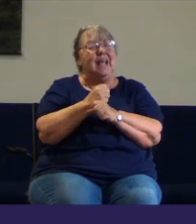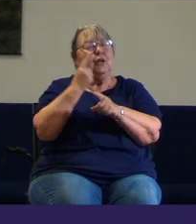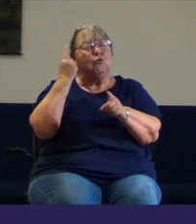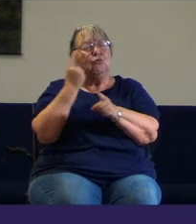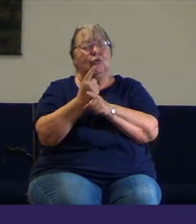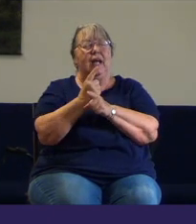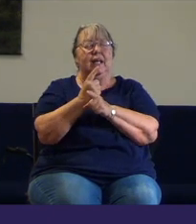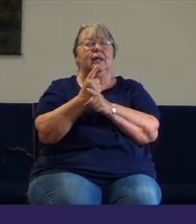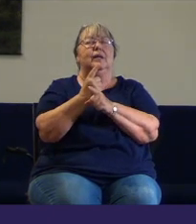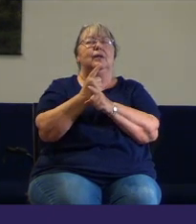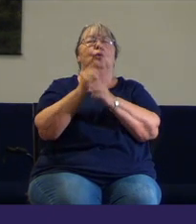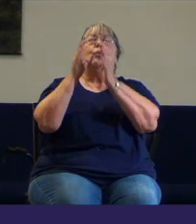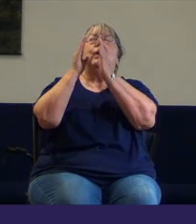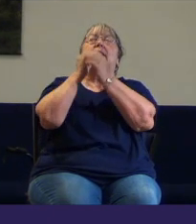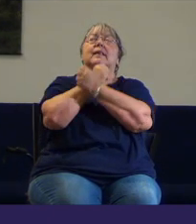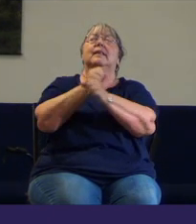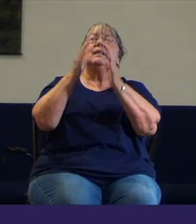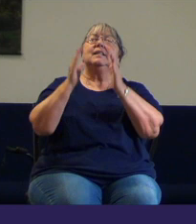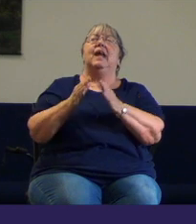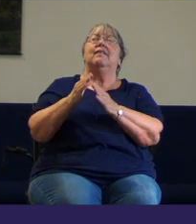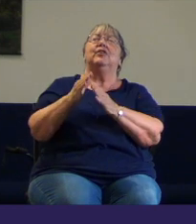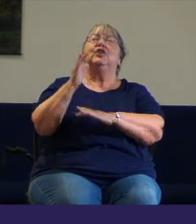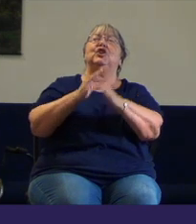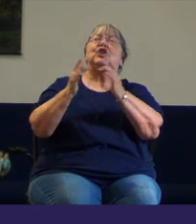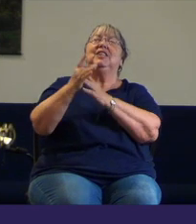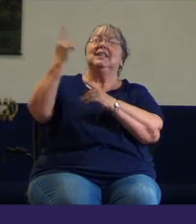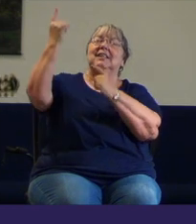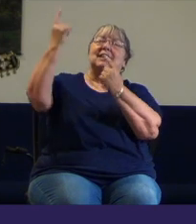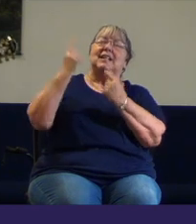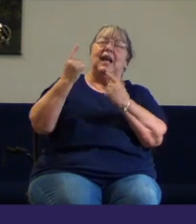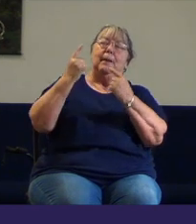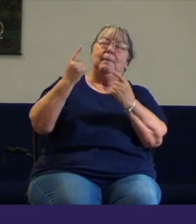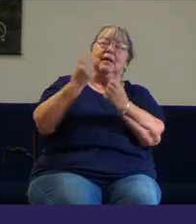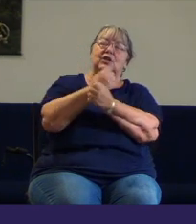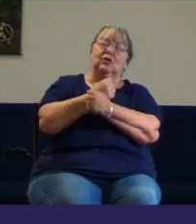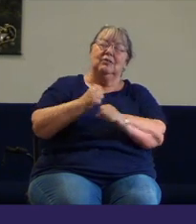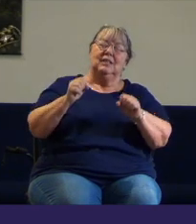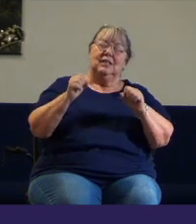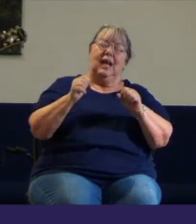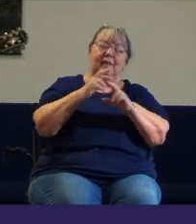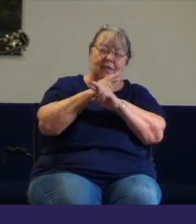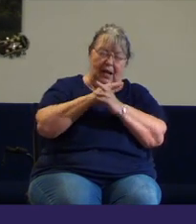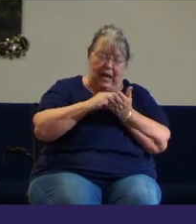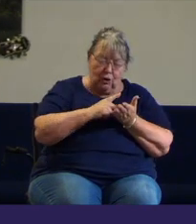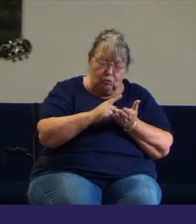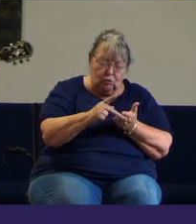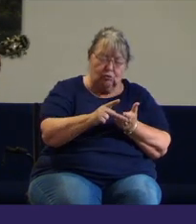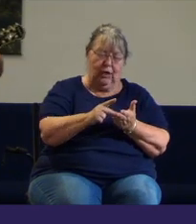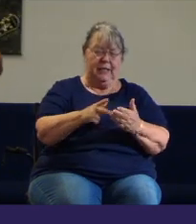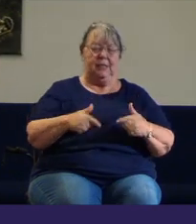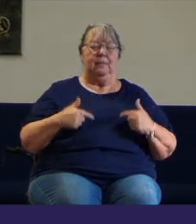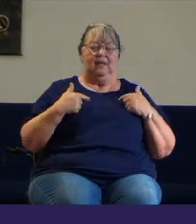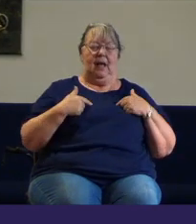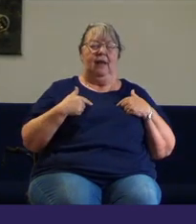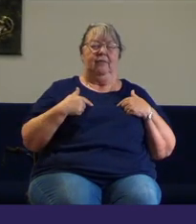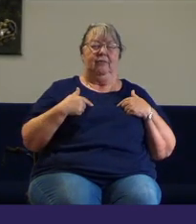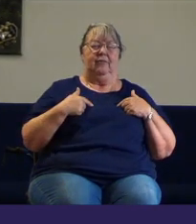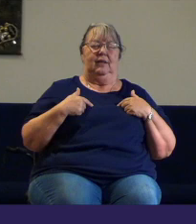the Savior. Amen. He came to save lives, to ransom a payment that was due on your